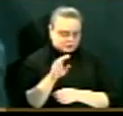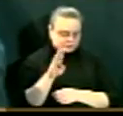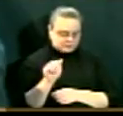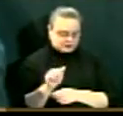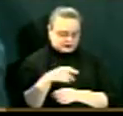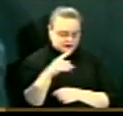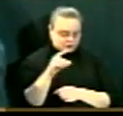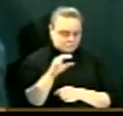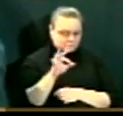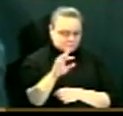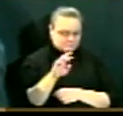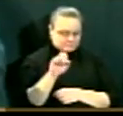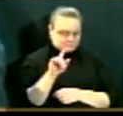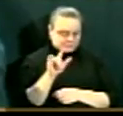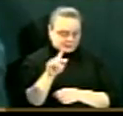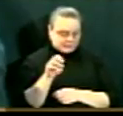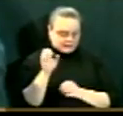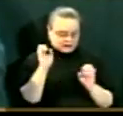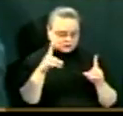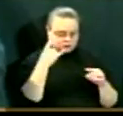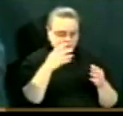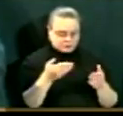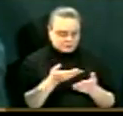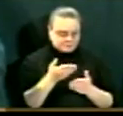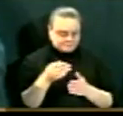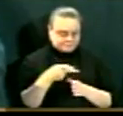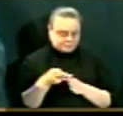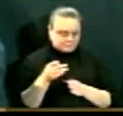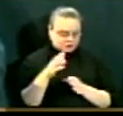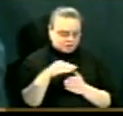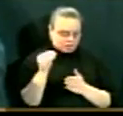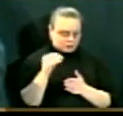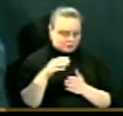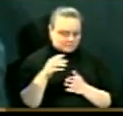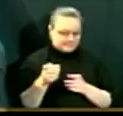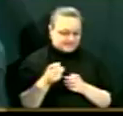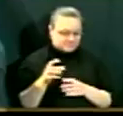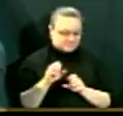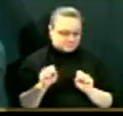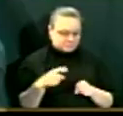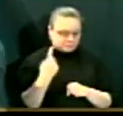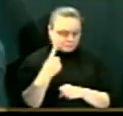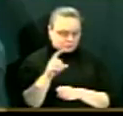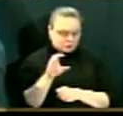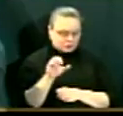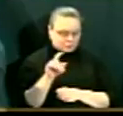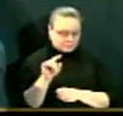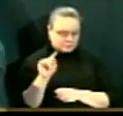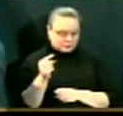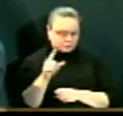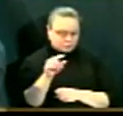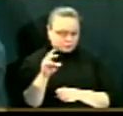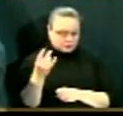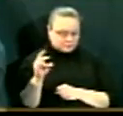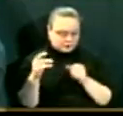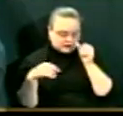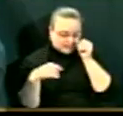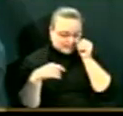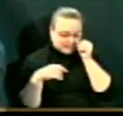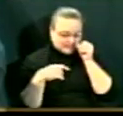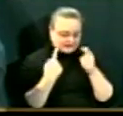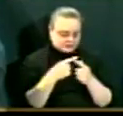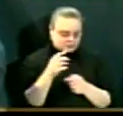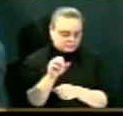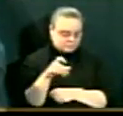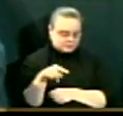Frontline Education for provision of a professional learning management system for the term of October 1, 2017 through September